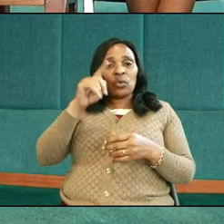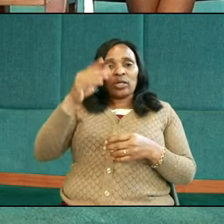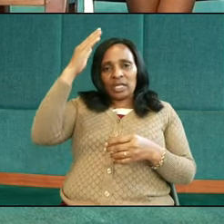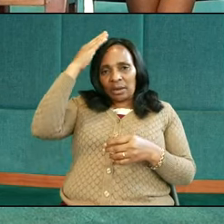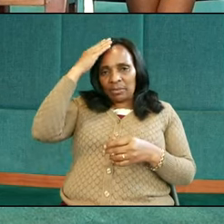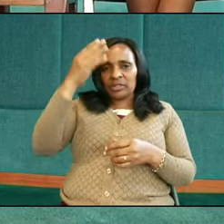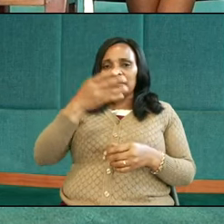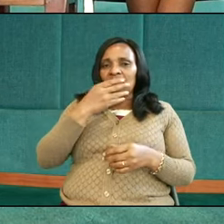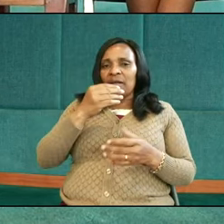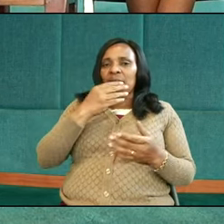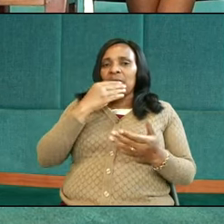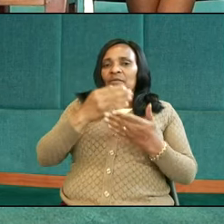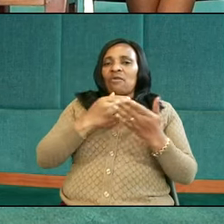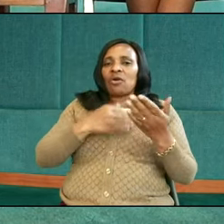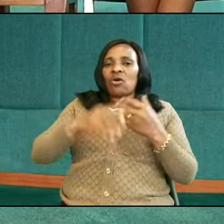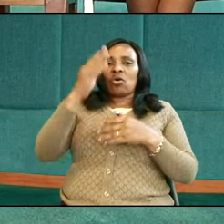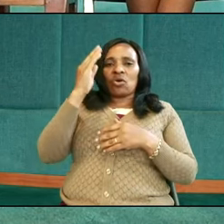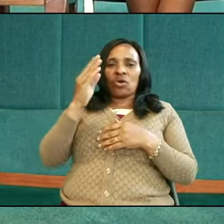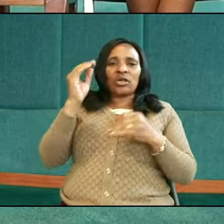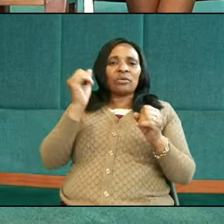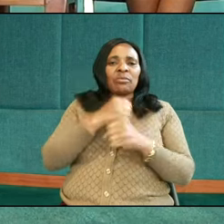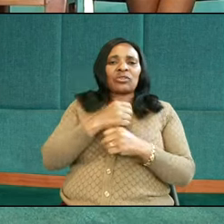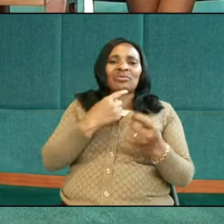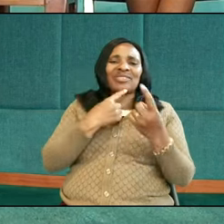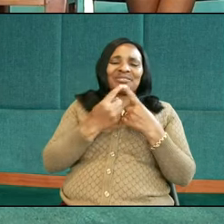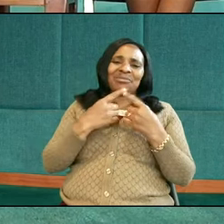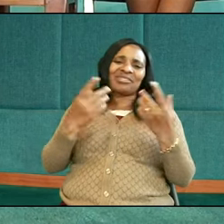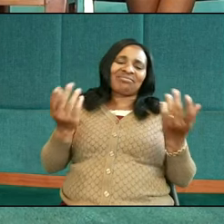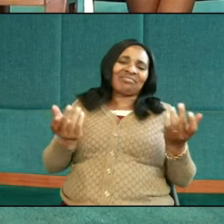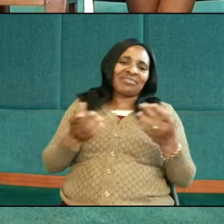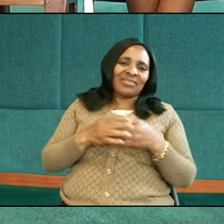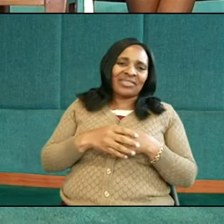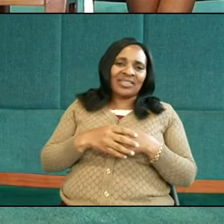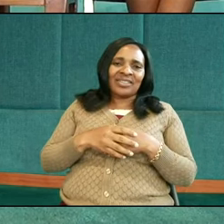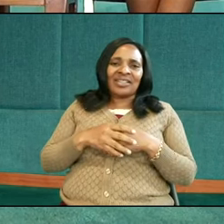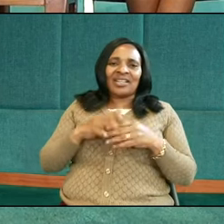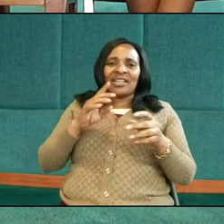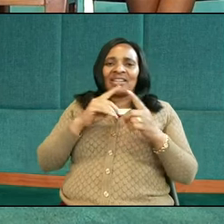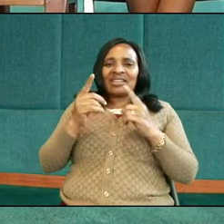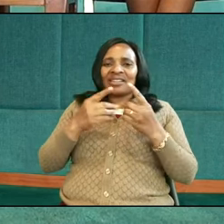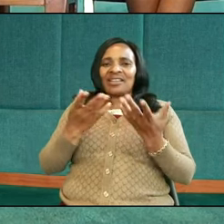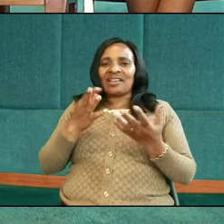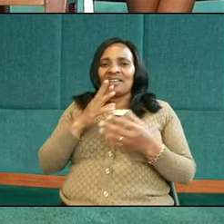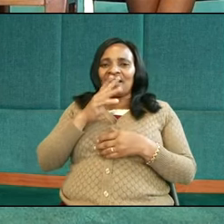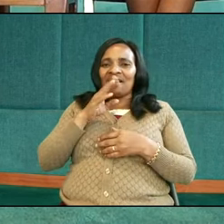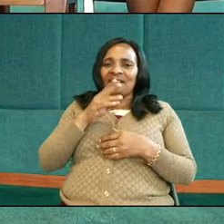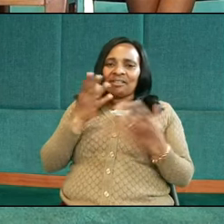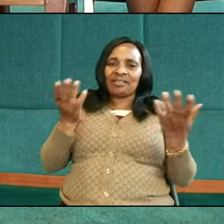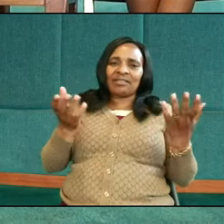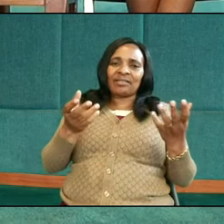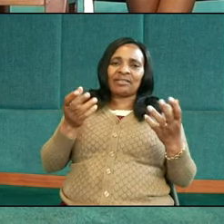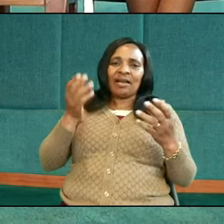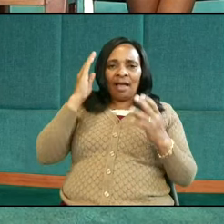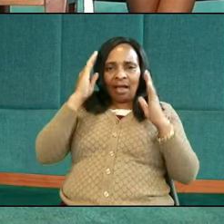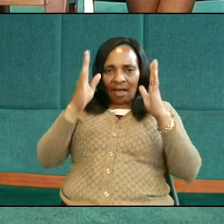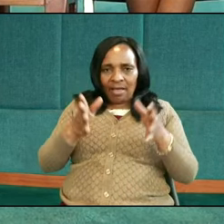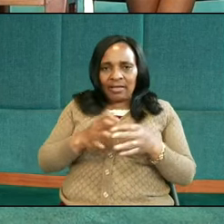humblest man before God, who was like, I cannot speak. So he just chucks a snake. Just like, hi